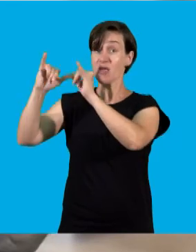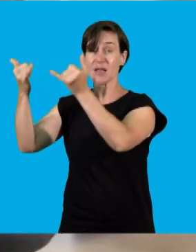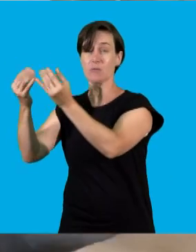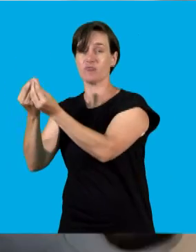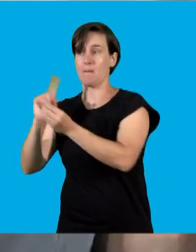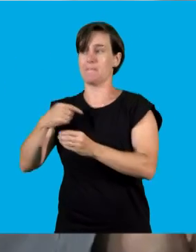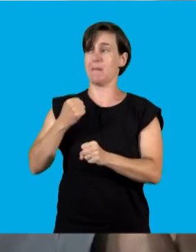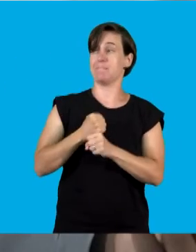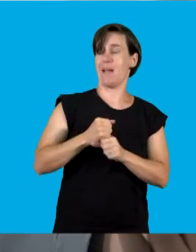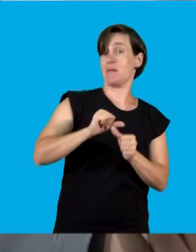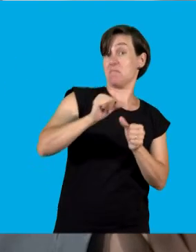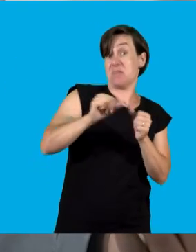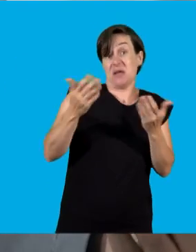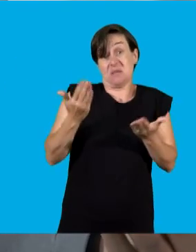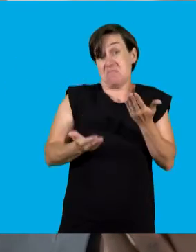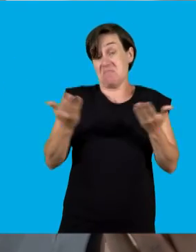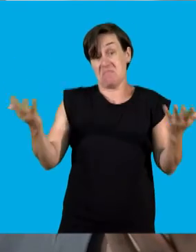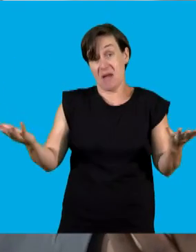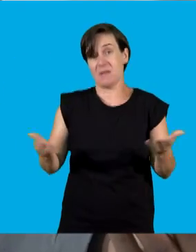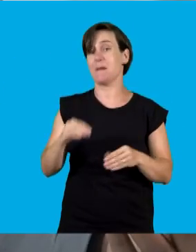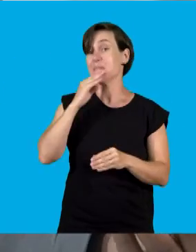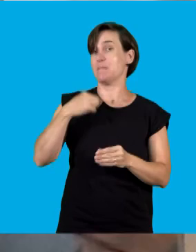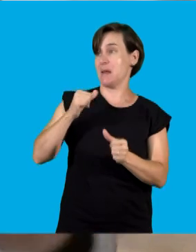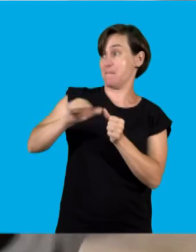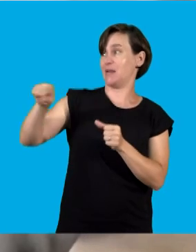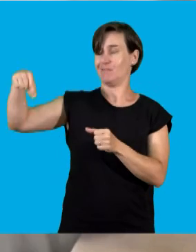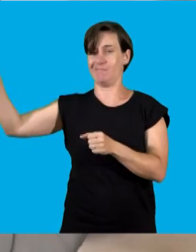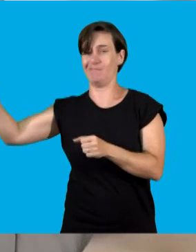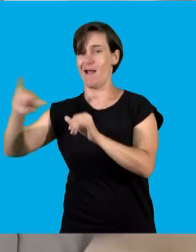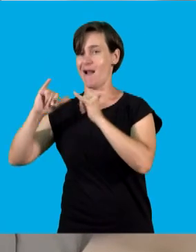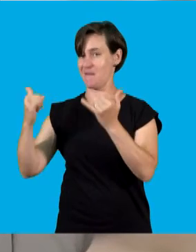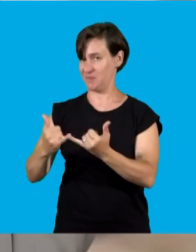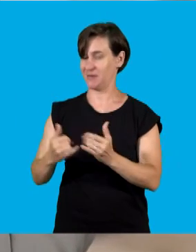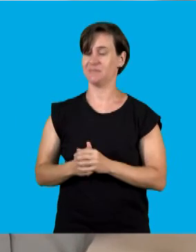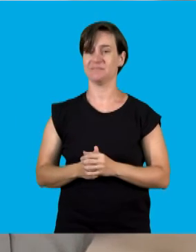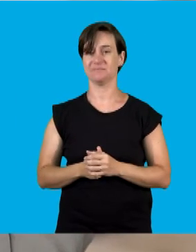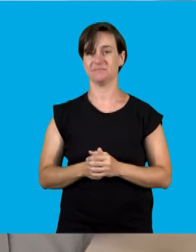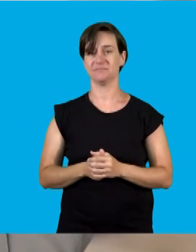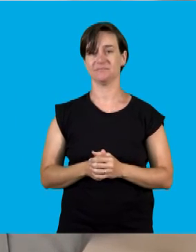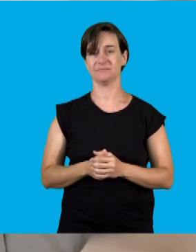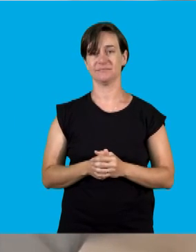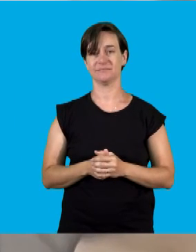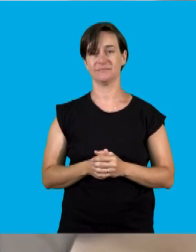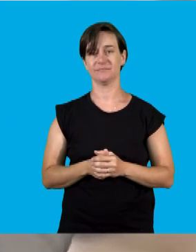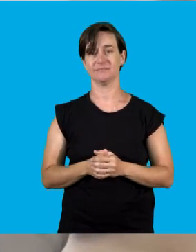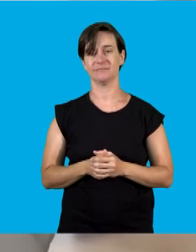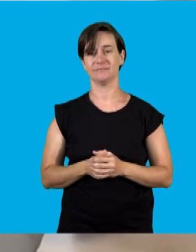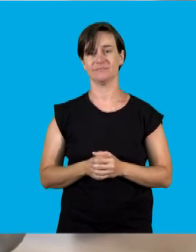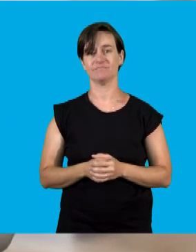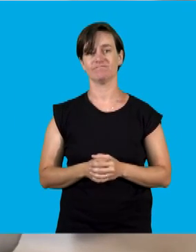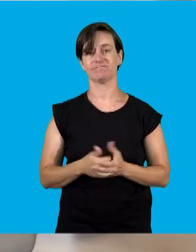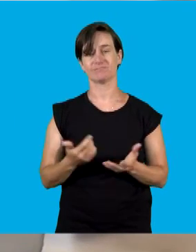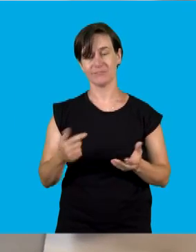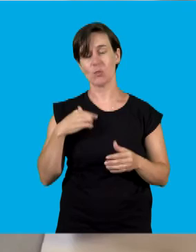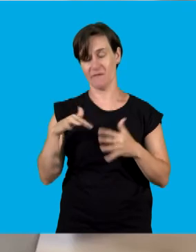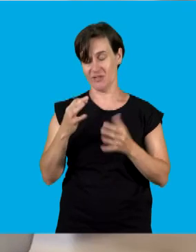comparing to shop A. That's how now you beat what your competitors. You understand? So that's what will be, that's the part that we